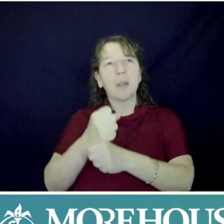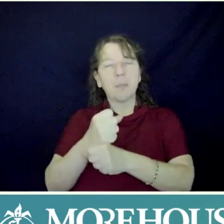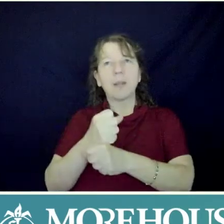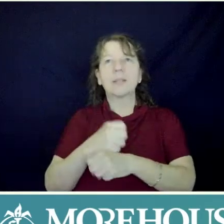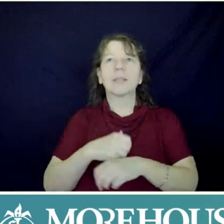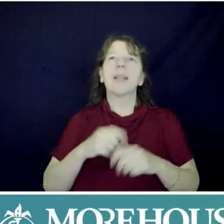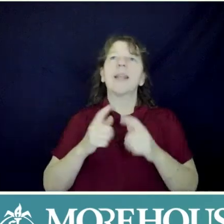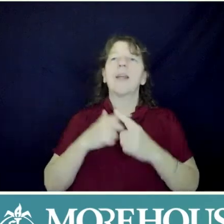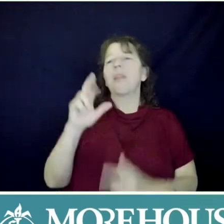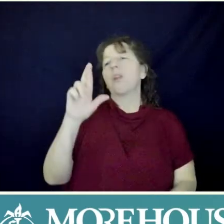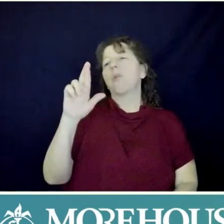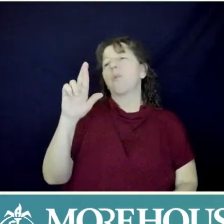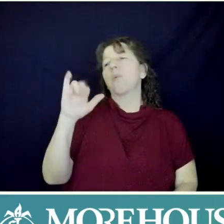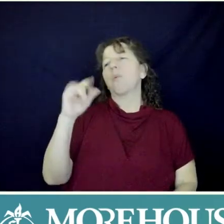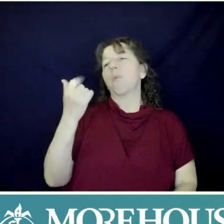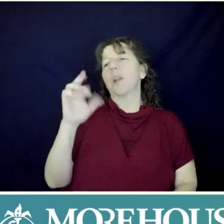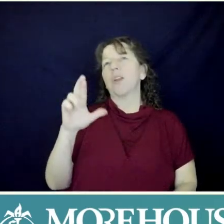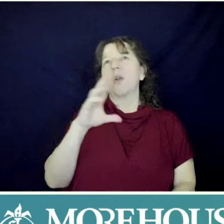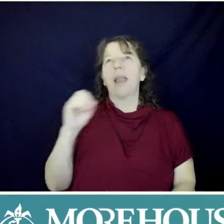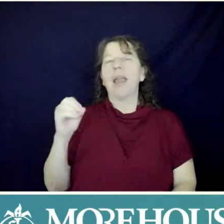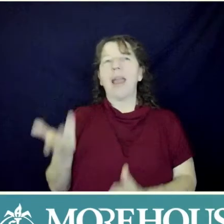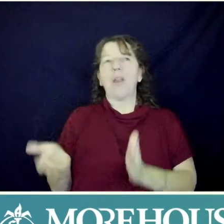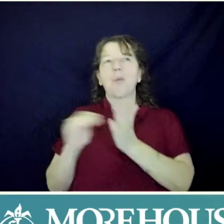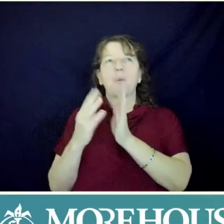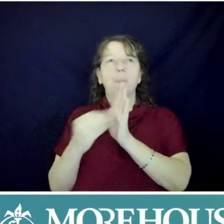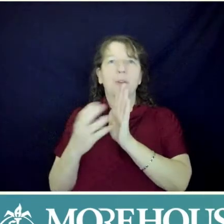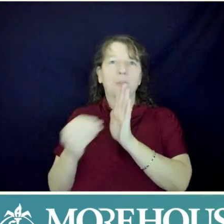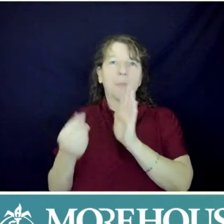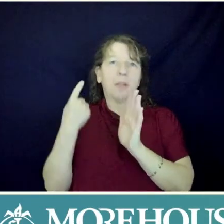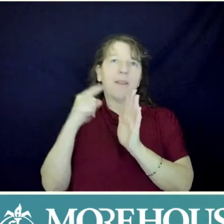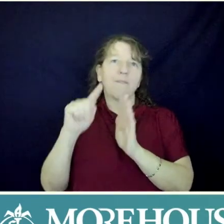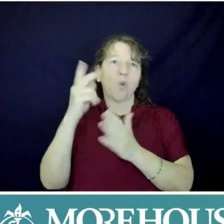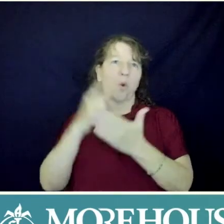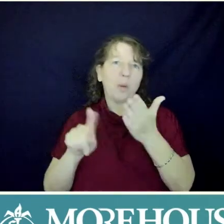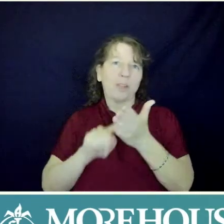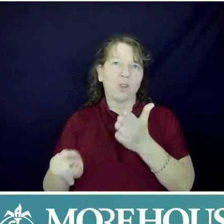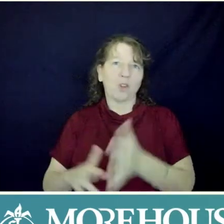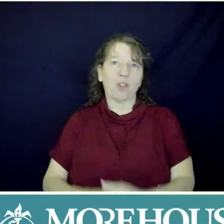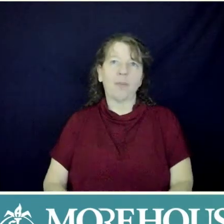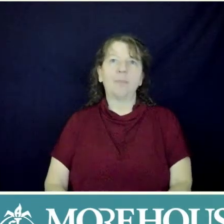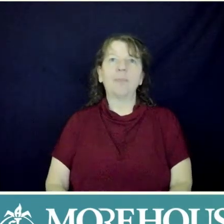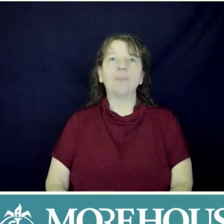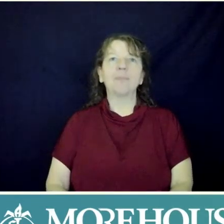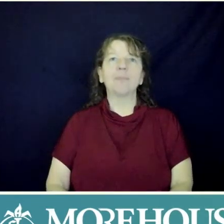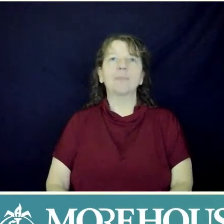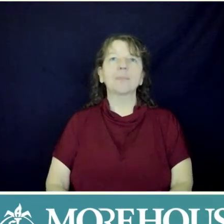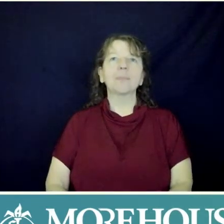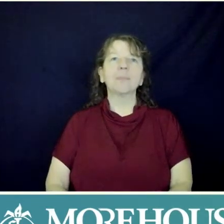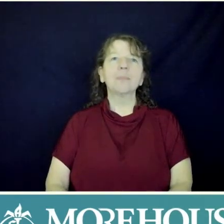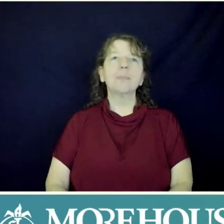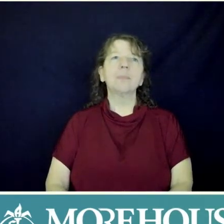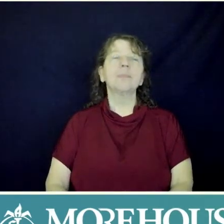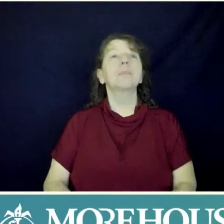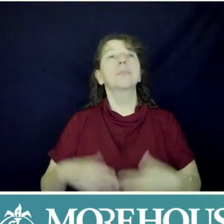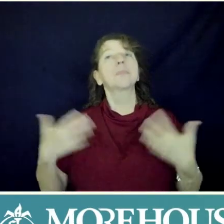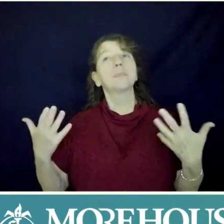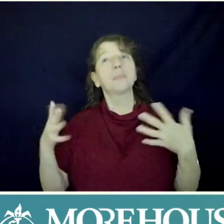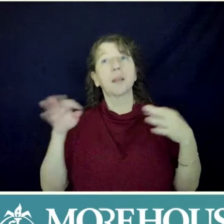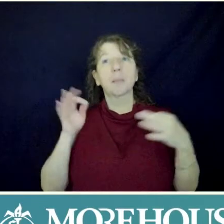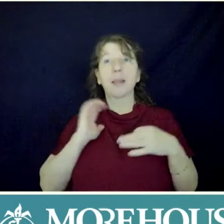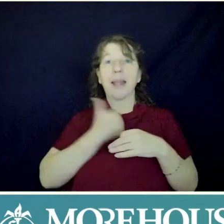and reproducibility in your research designs. Now, in terms of some of our course